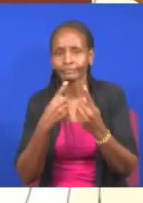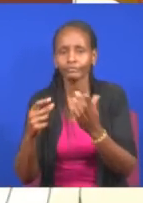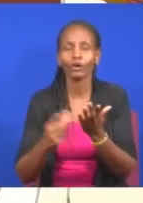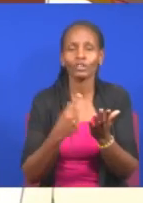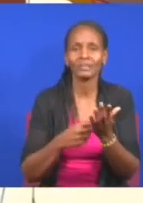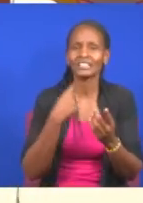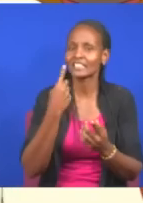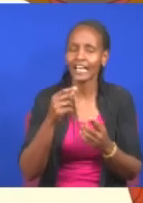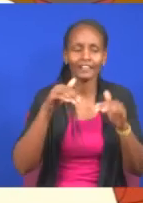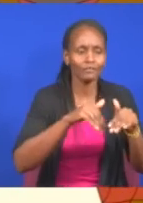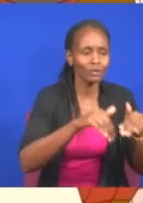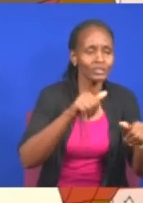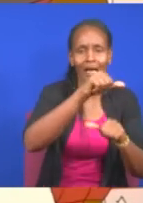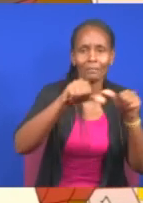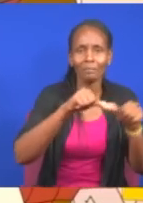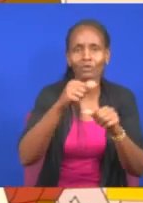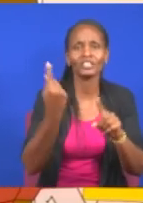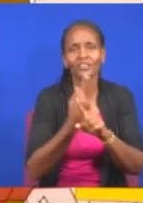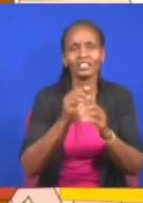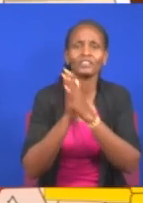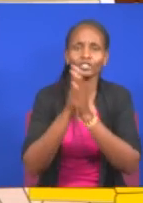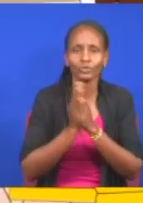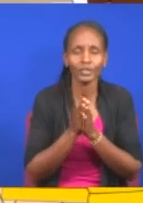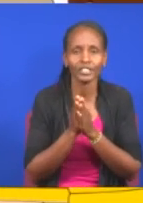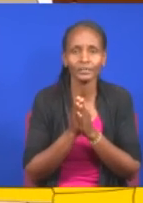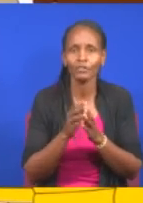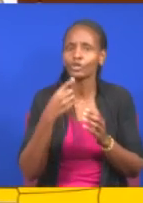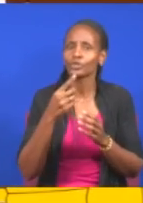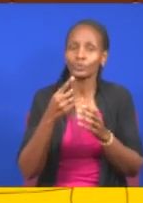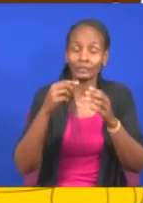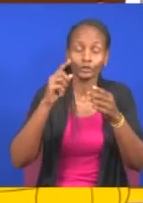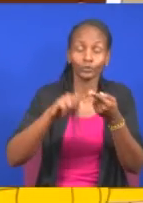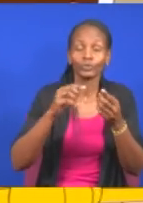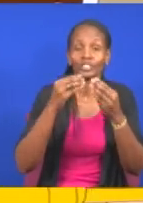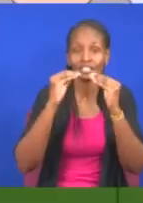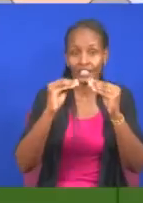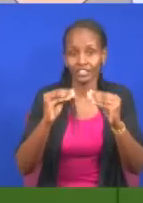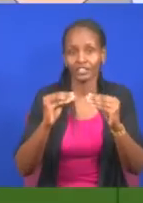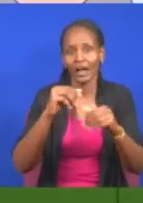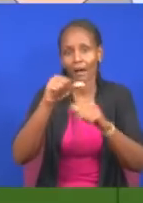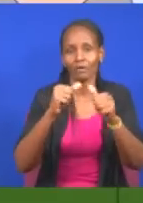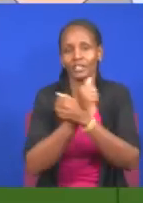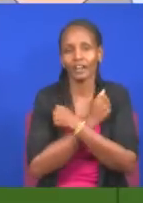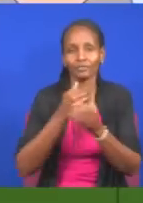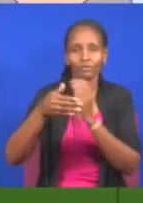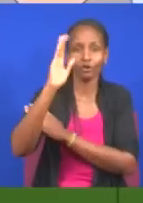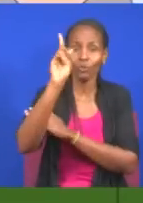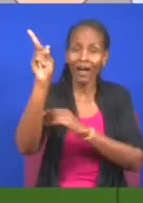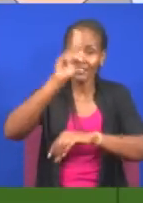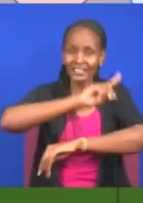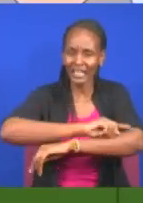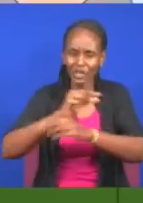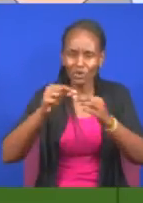followers a lot of different incidents and stories to teach them about the love of God. One day, long